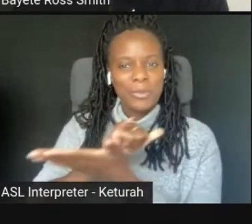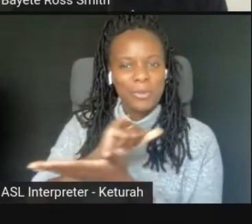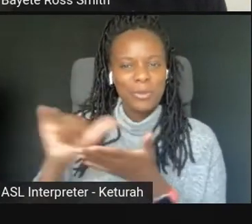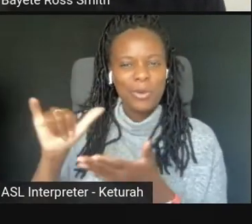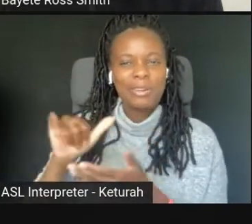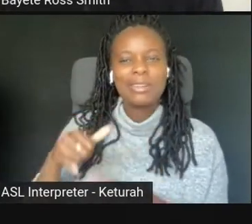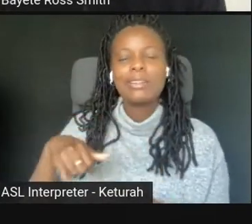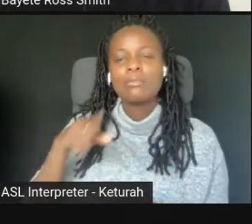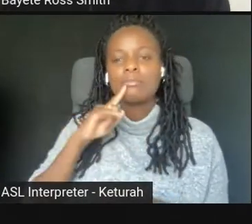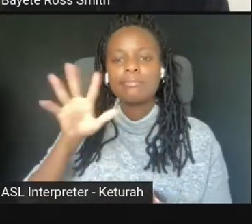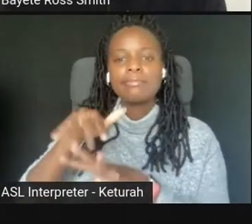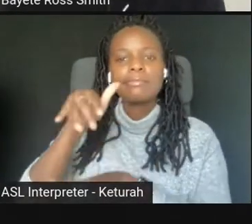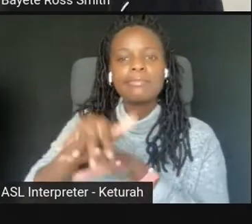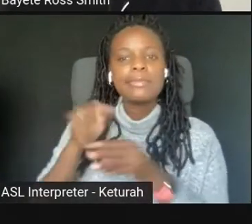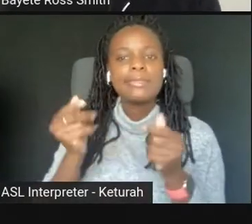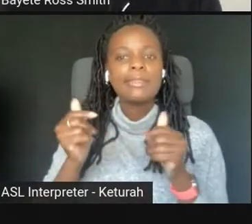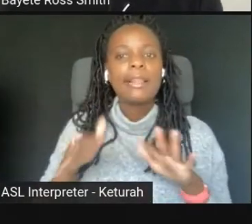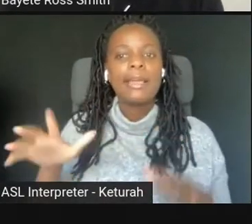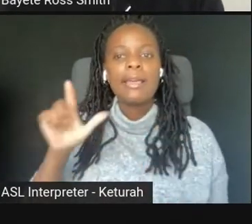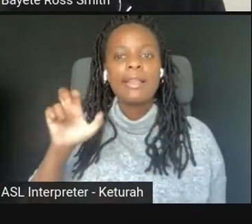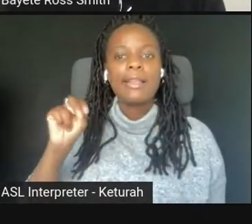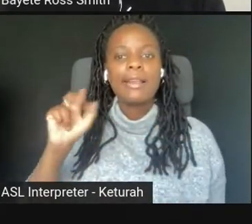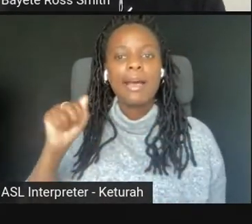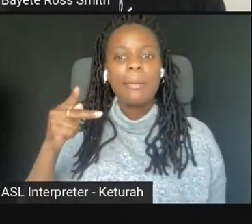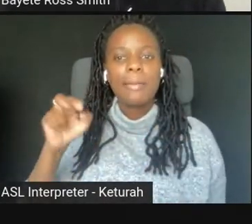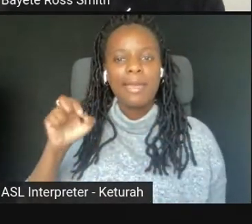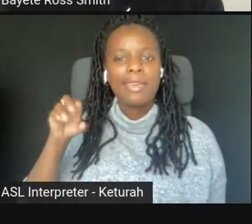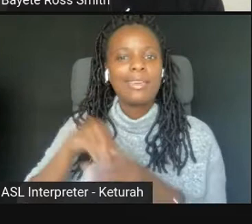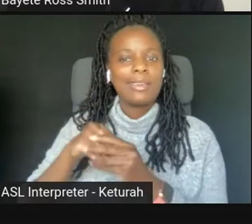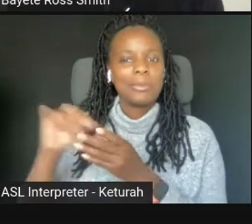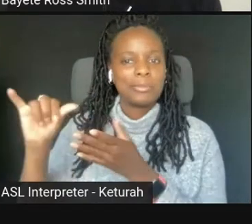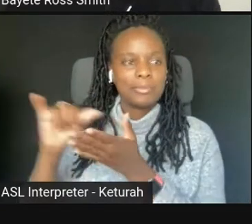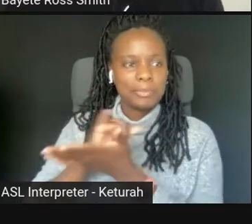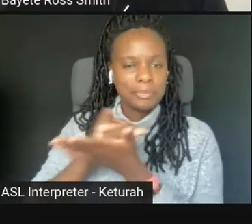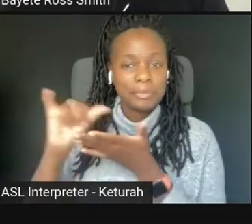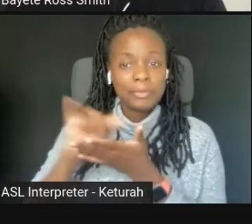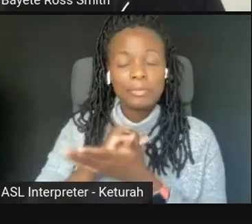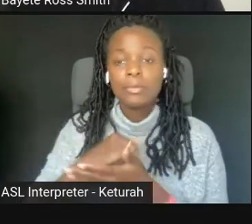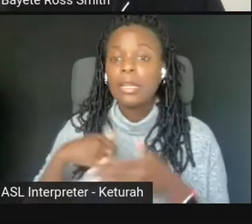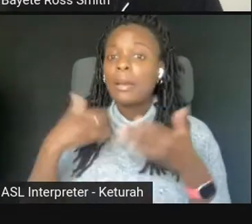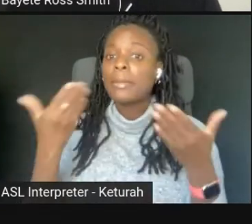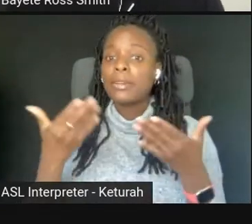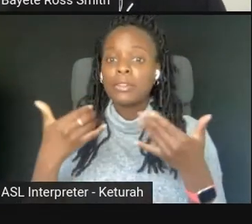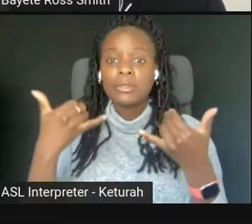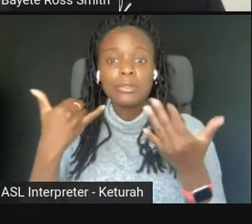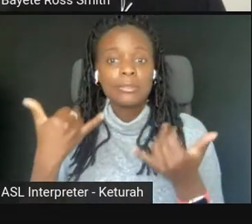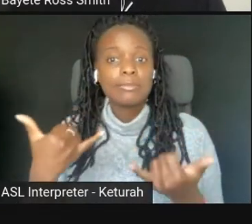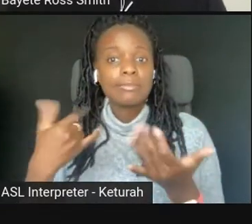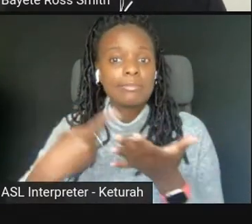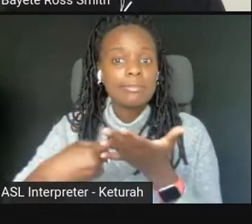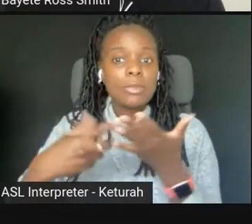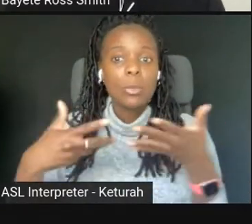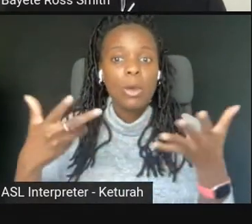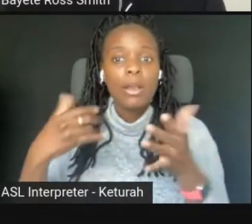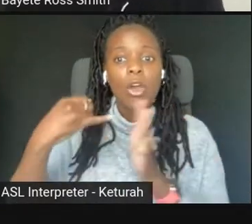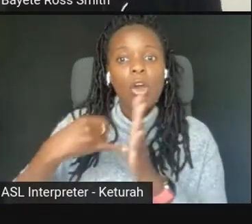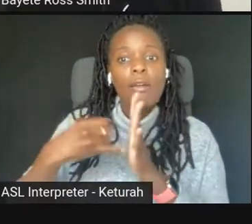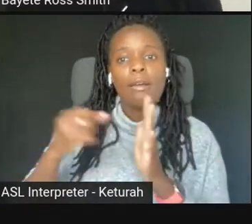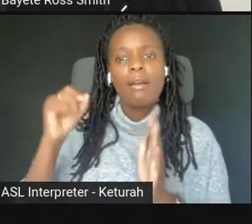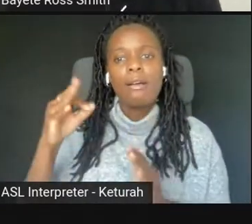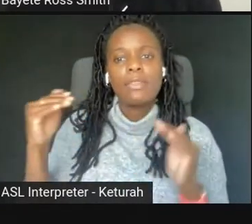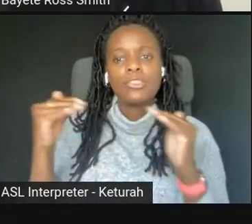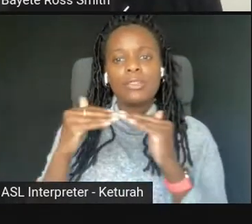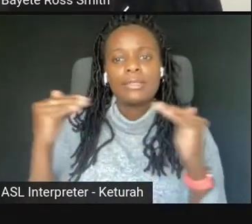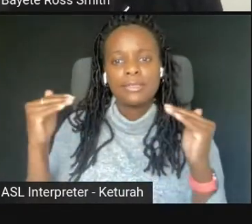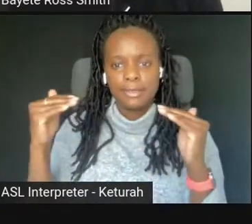Uptown Manhattan. I'm here to tell you today about Art of Justice. Um, Art of